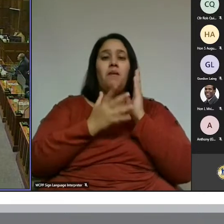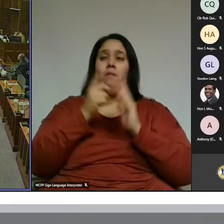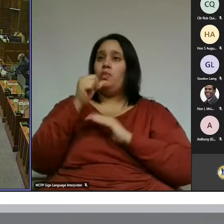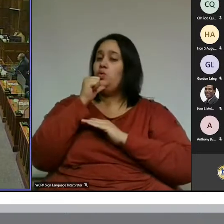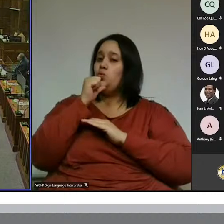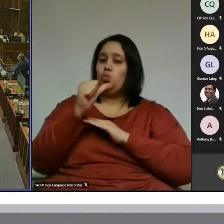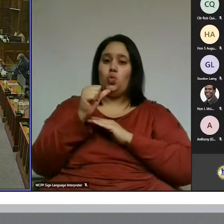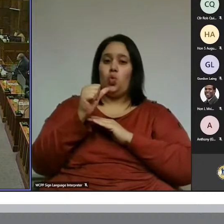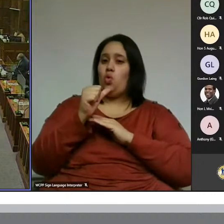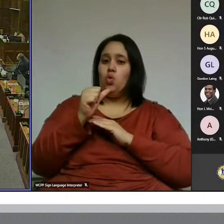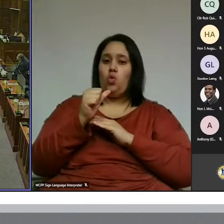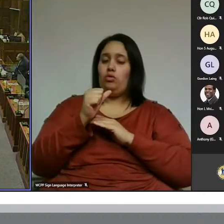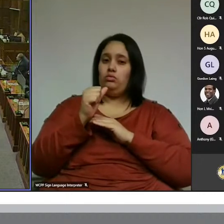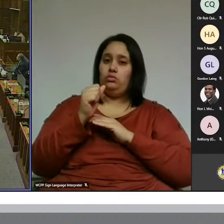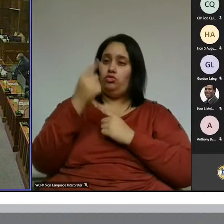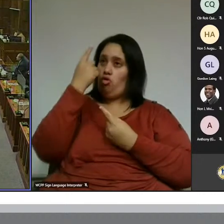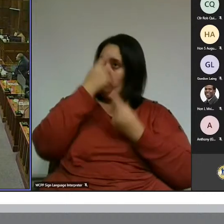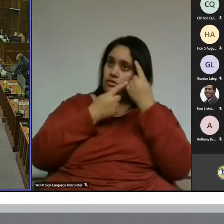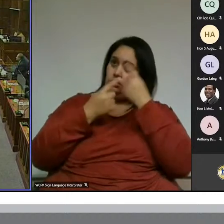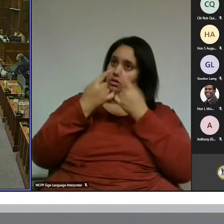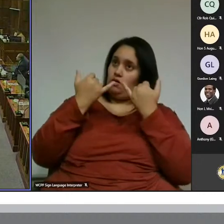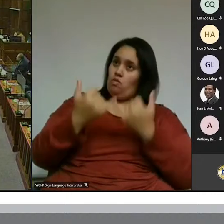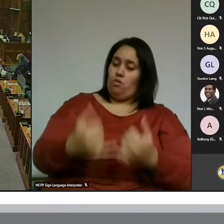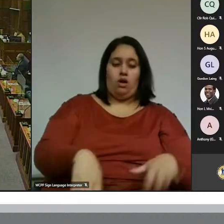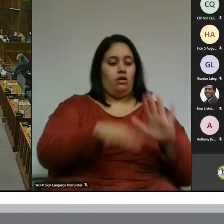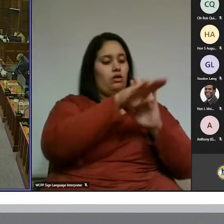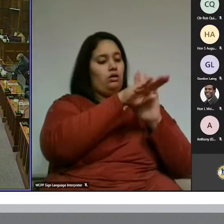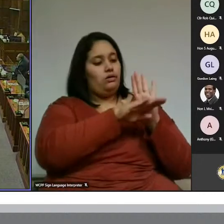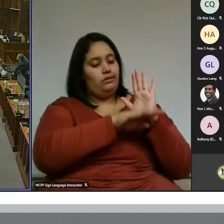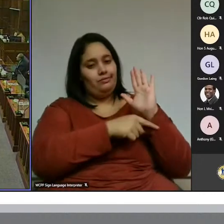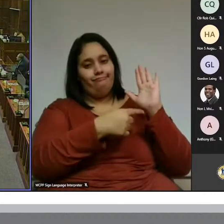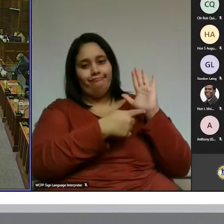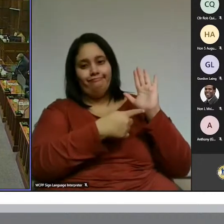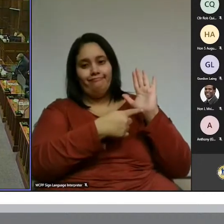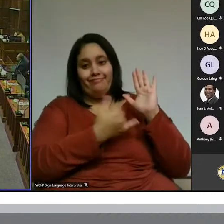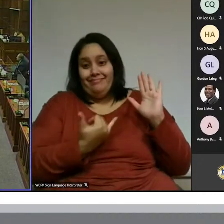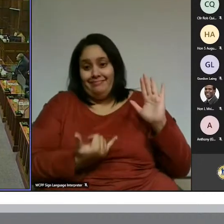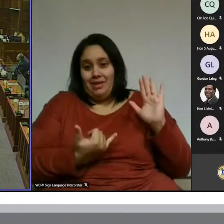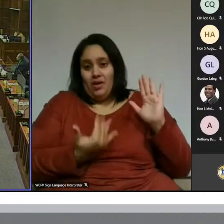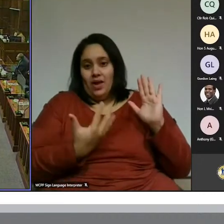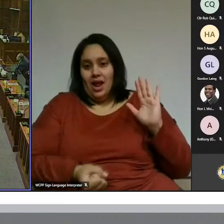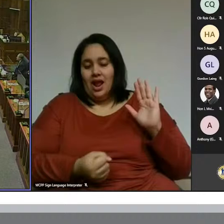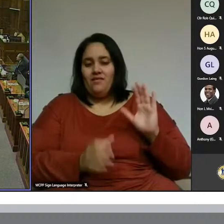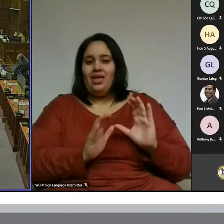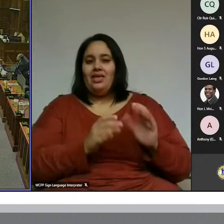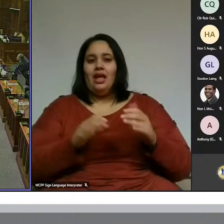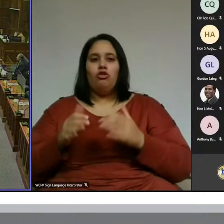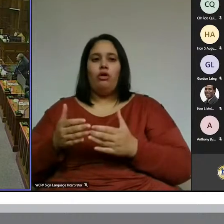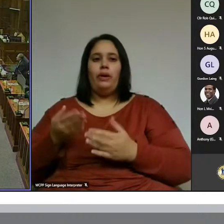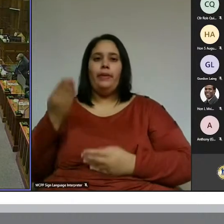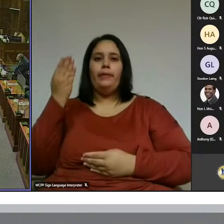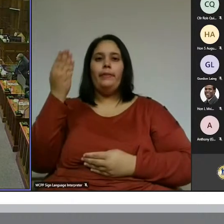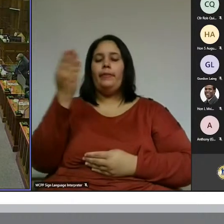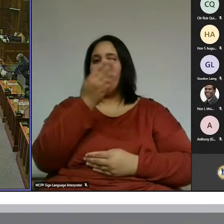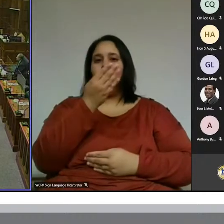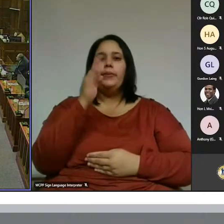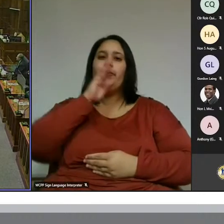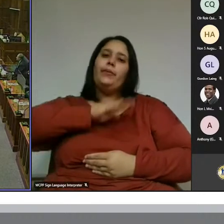provided for in terms of the current list of categories of